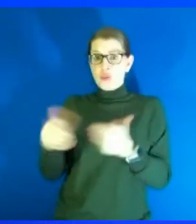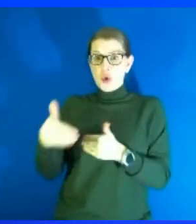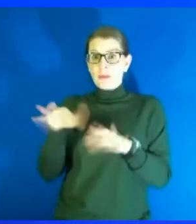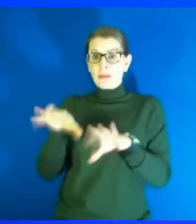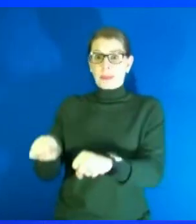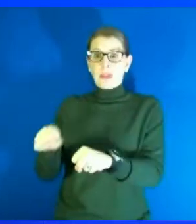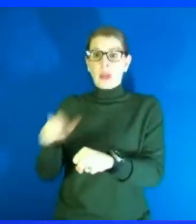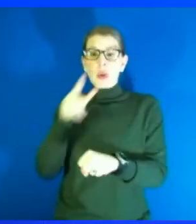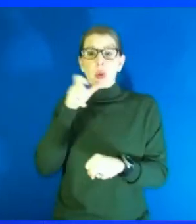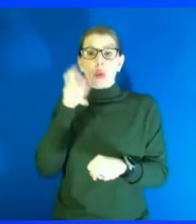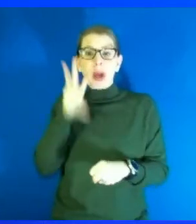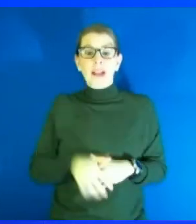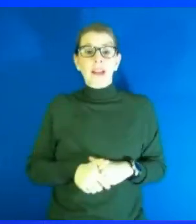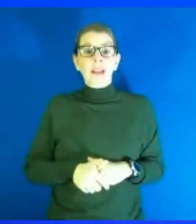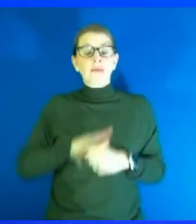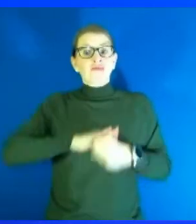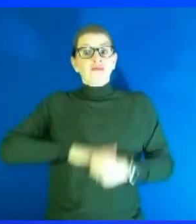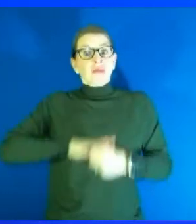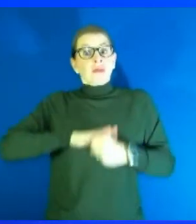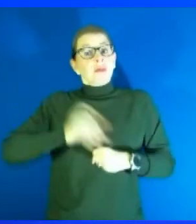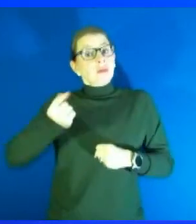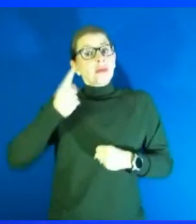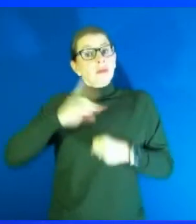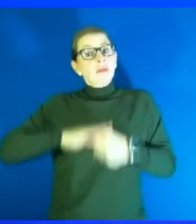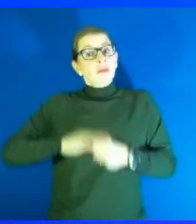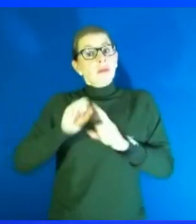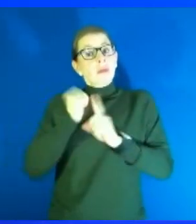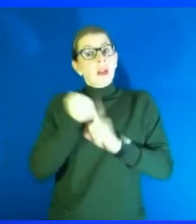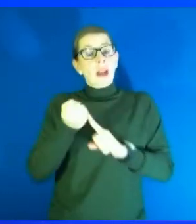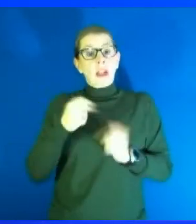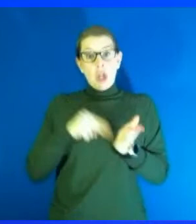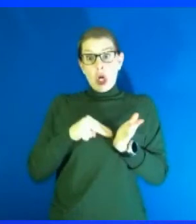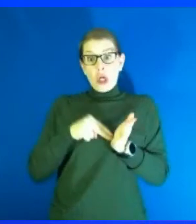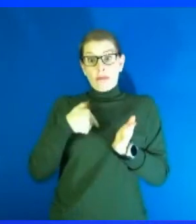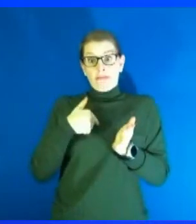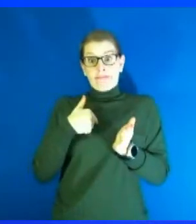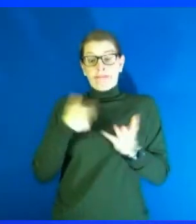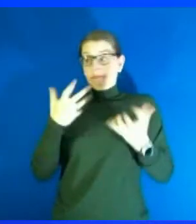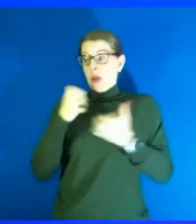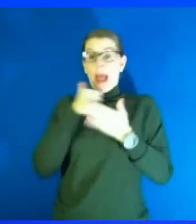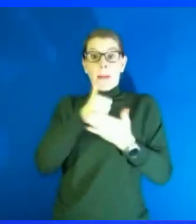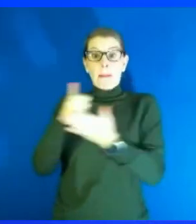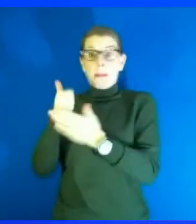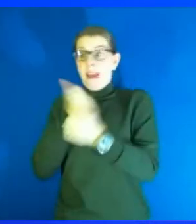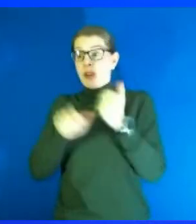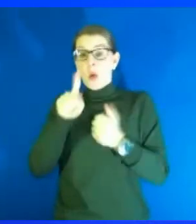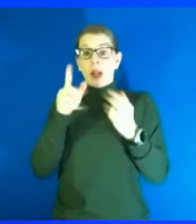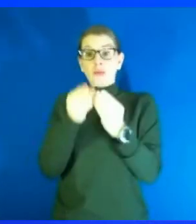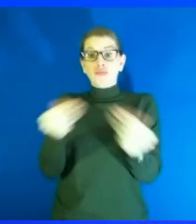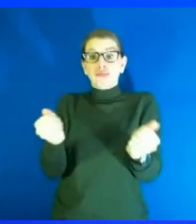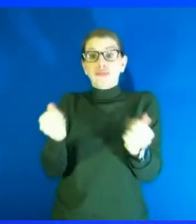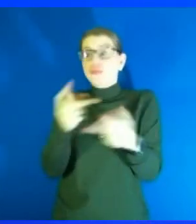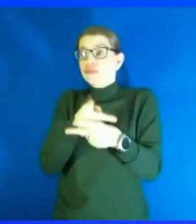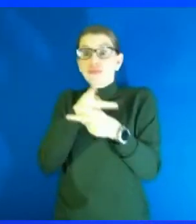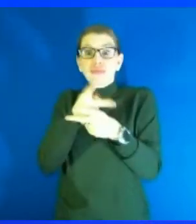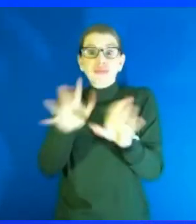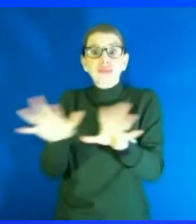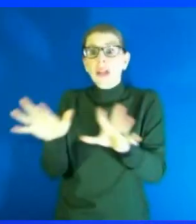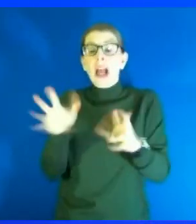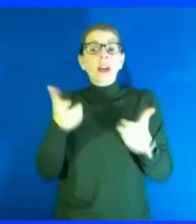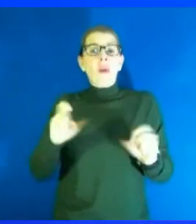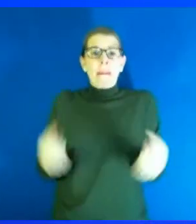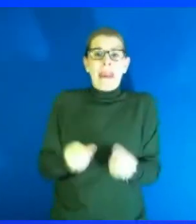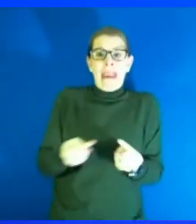can be a very stressful situation. As a nurse, you want to help everyone. You want everyone to be cared for. I don't want anyone to be in pain or